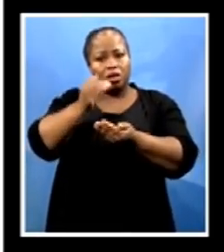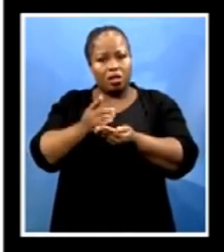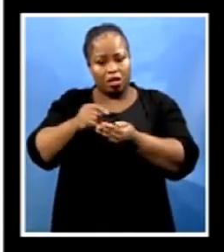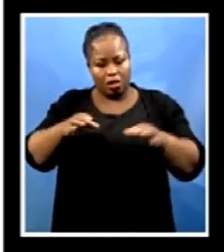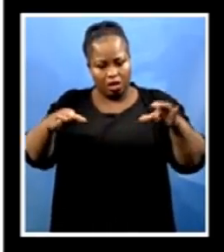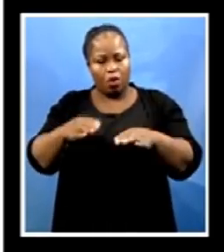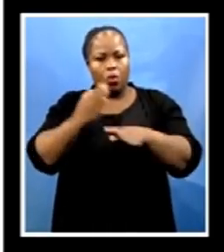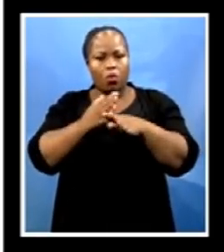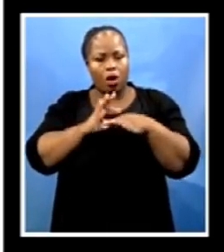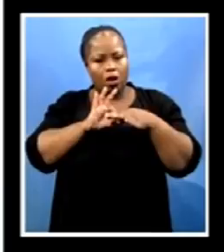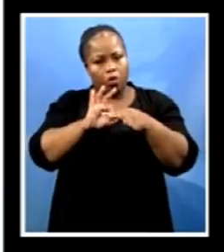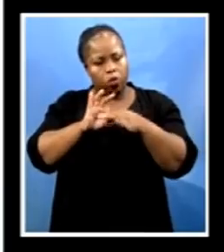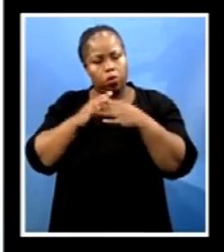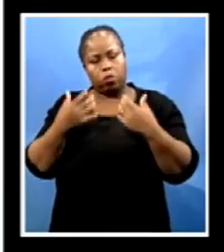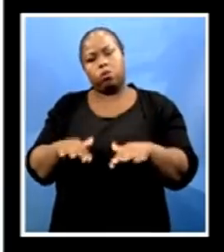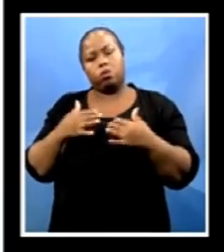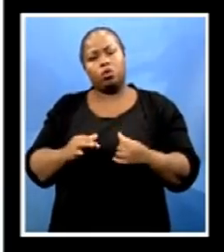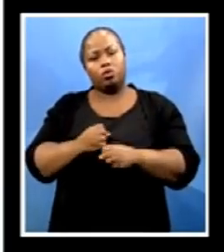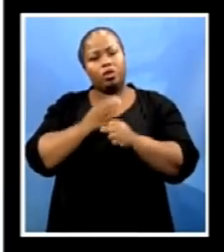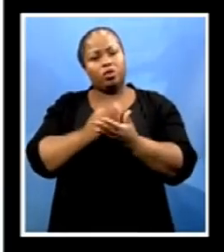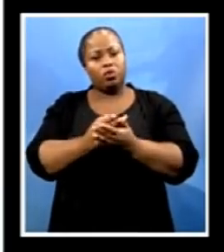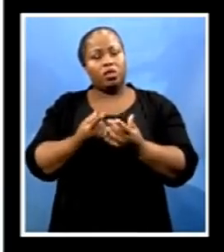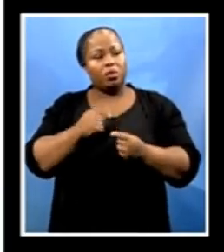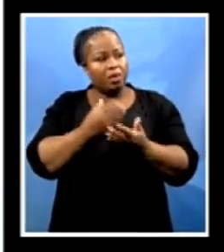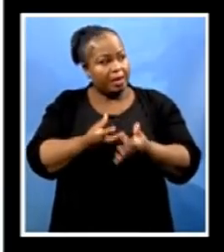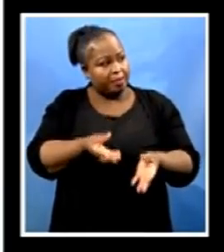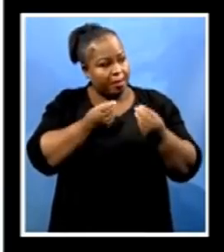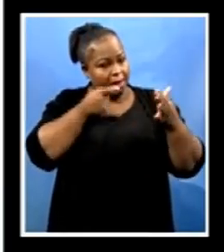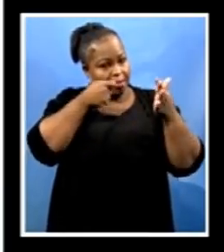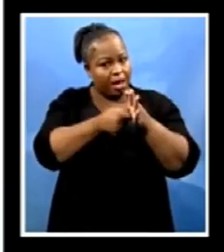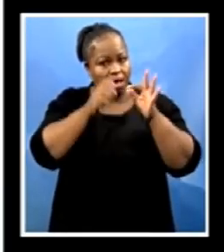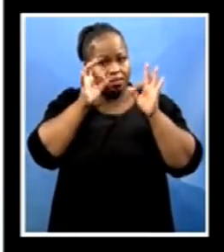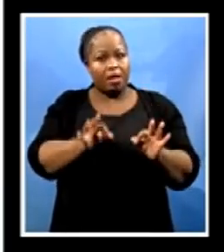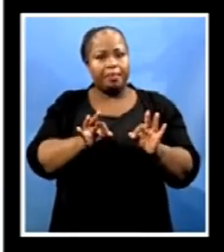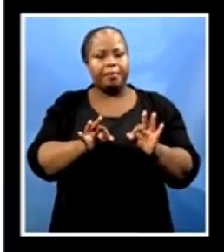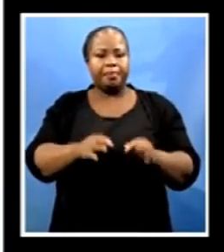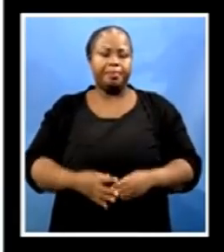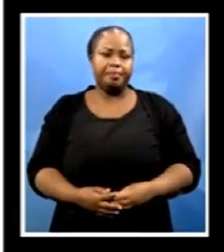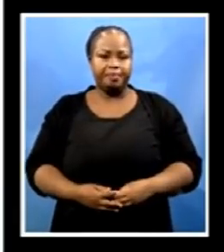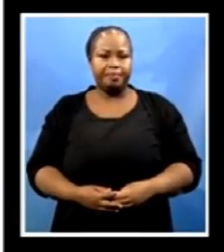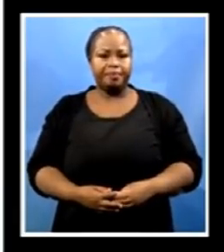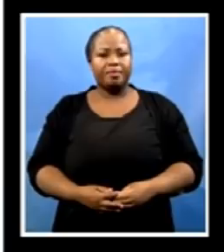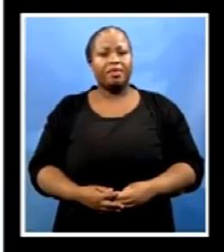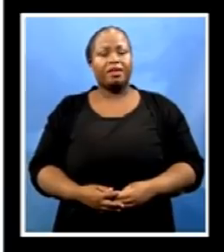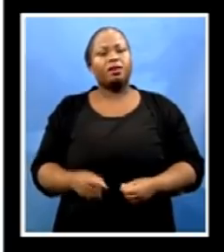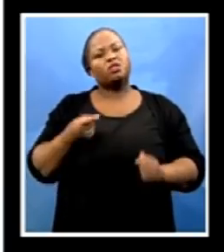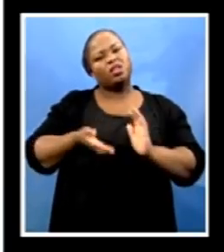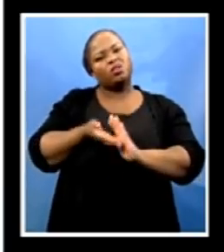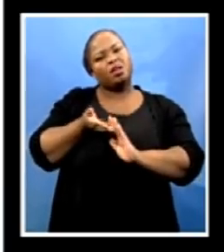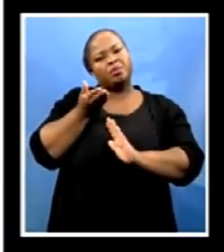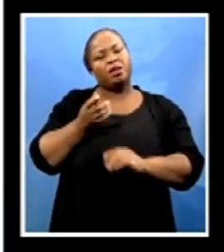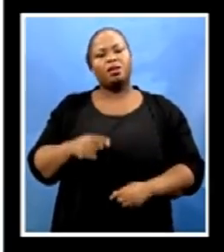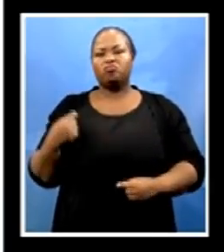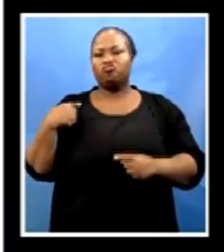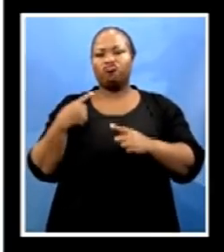sure that purchases are placed appropriately. Just to give you a quick update on progress, in the first week, the